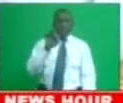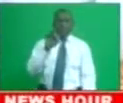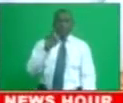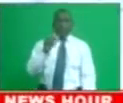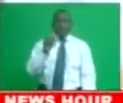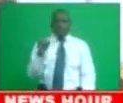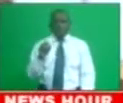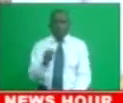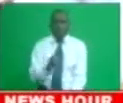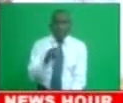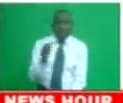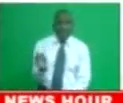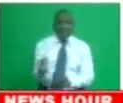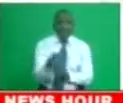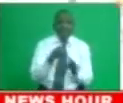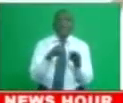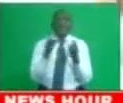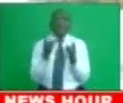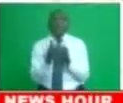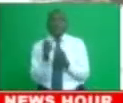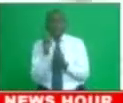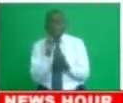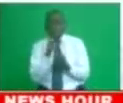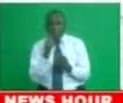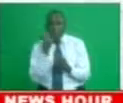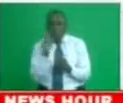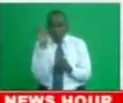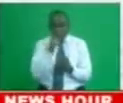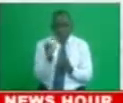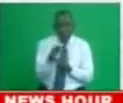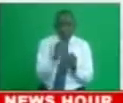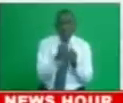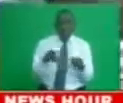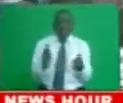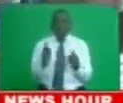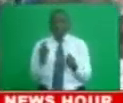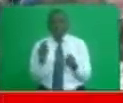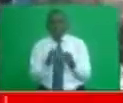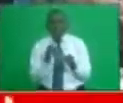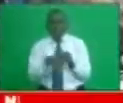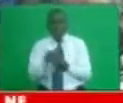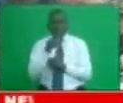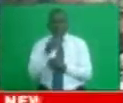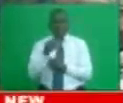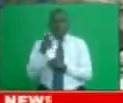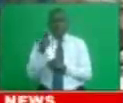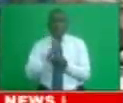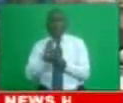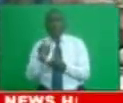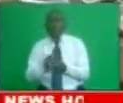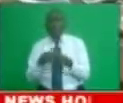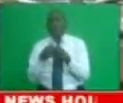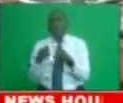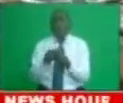and Aquaculture Department, illegal fishing accounts for an estimated $23 billion in